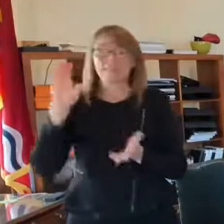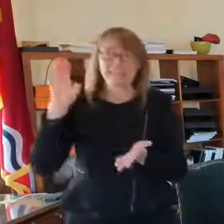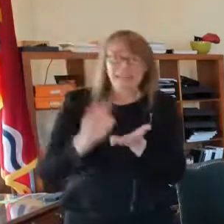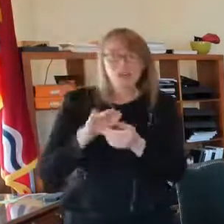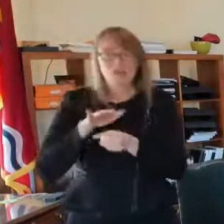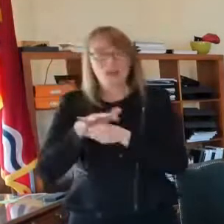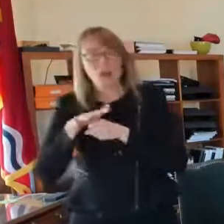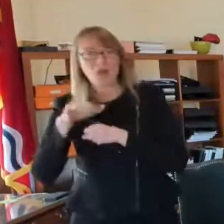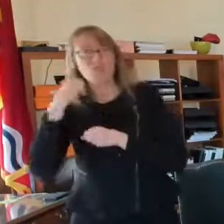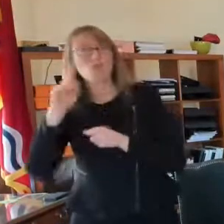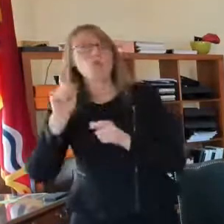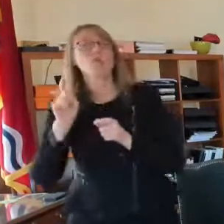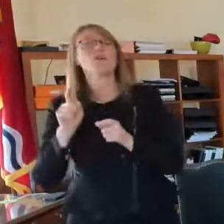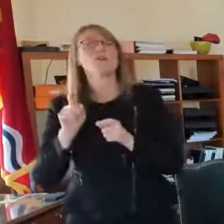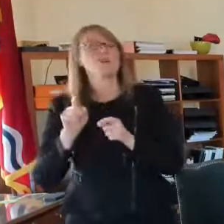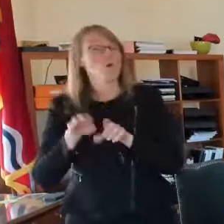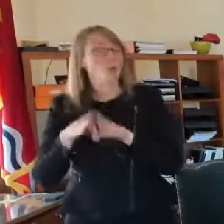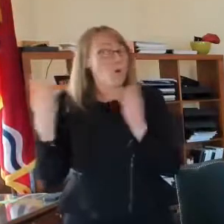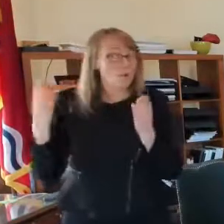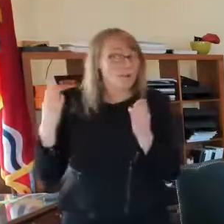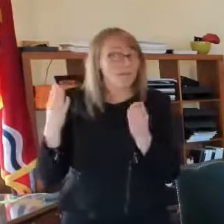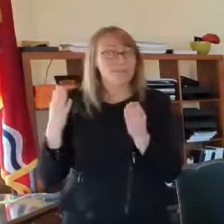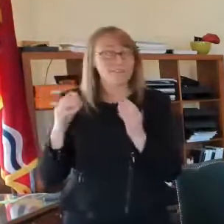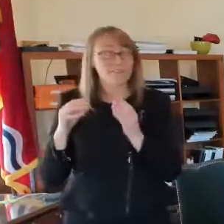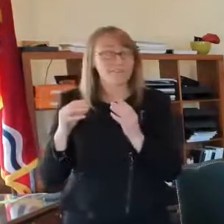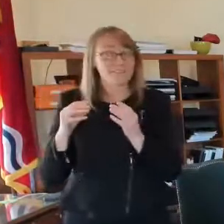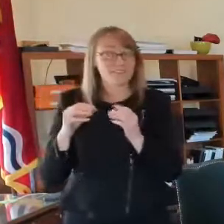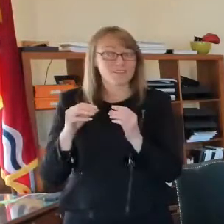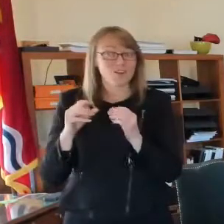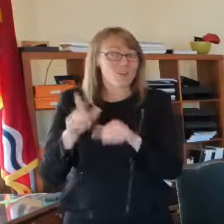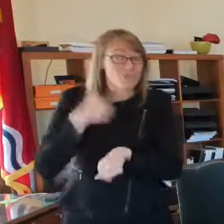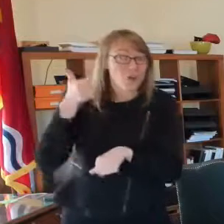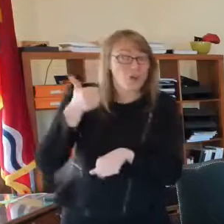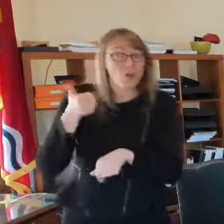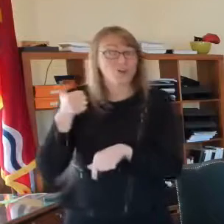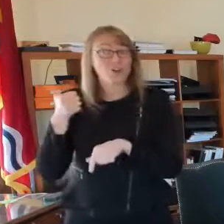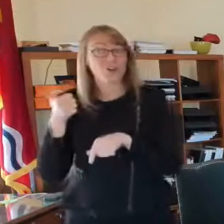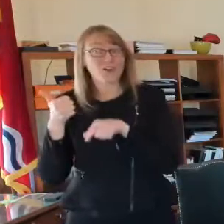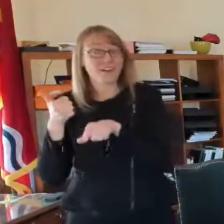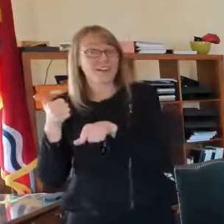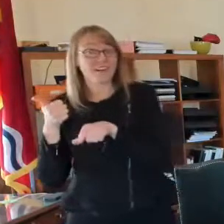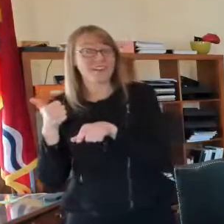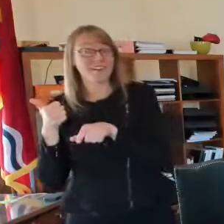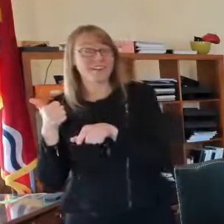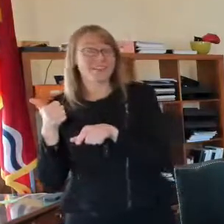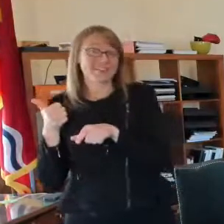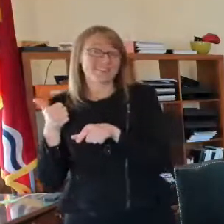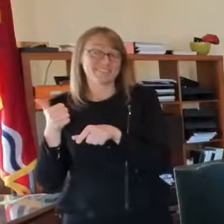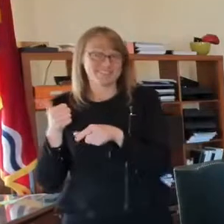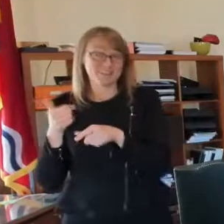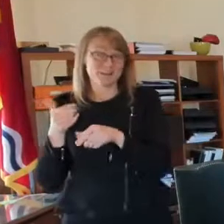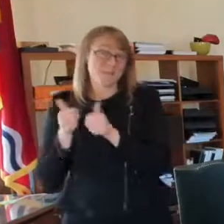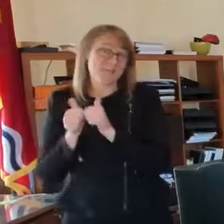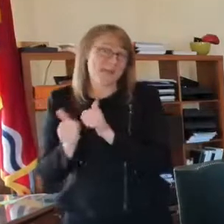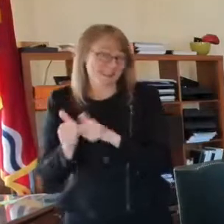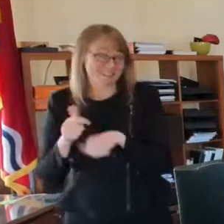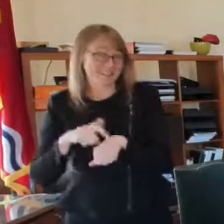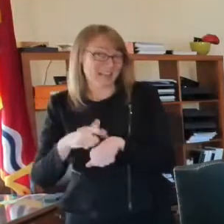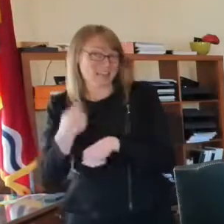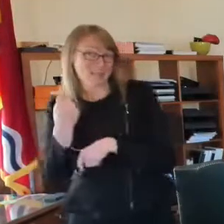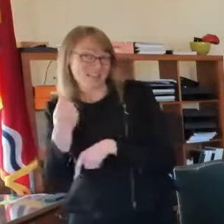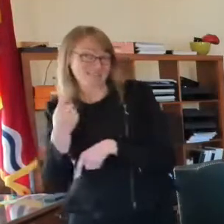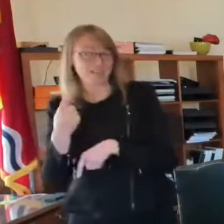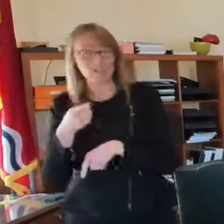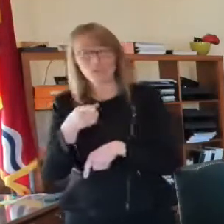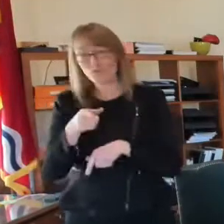that. But you can just, pretend like you're in another country and celebrate early if that's what you'd like